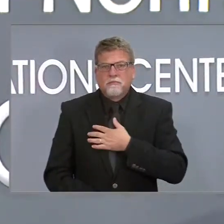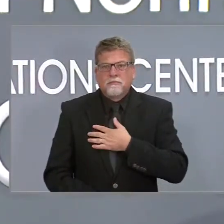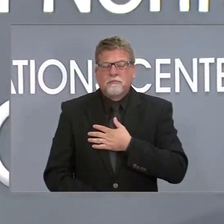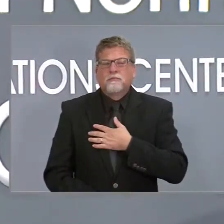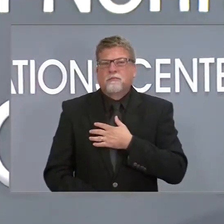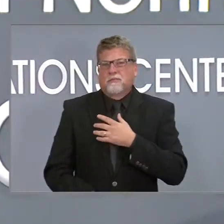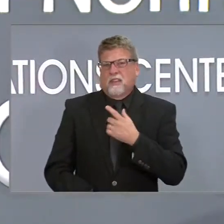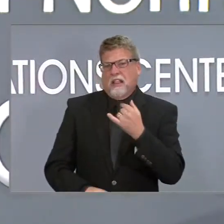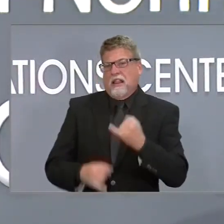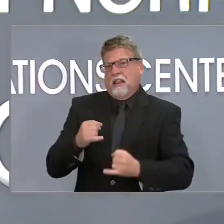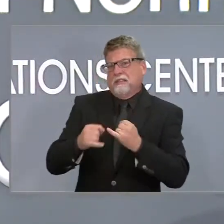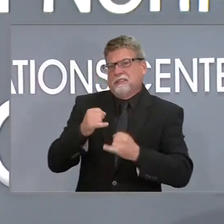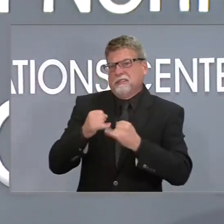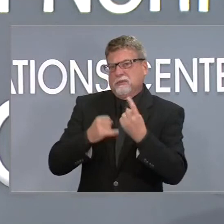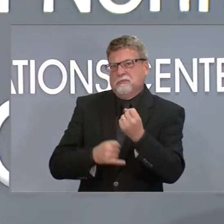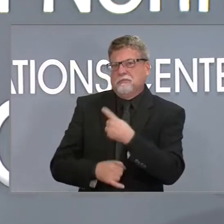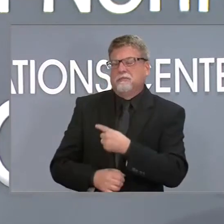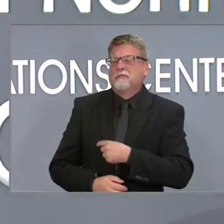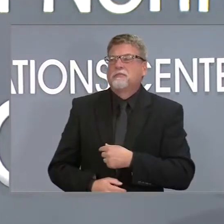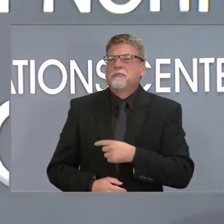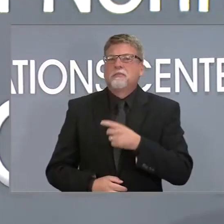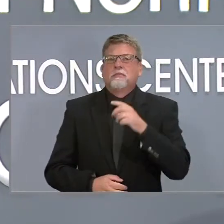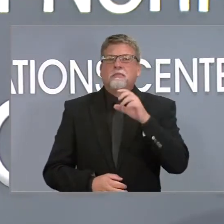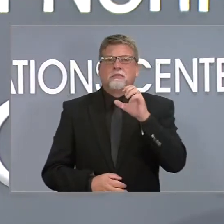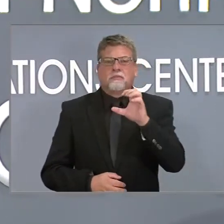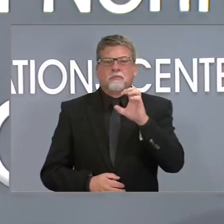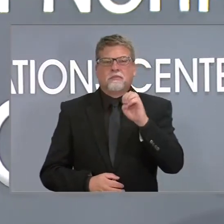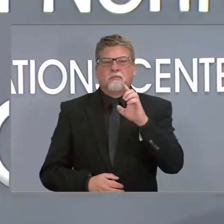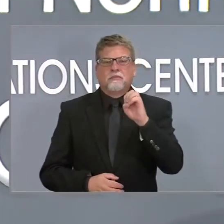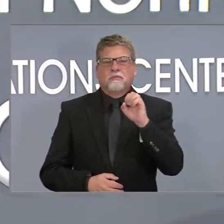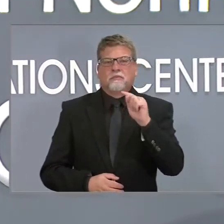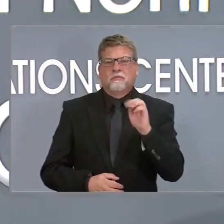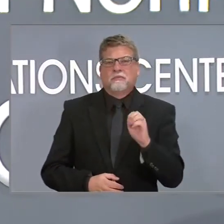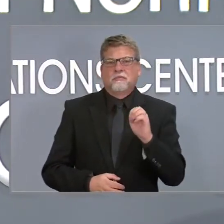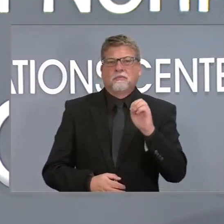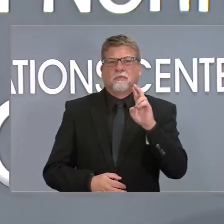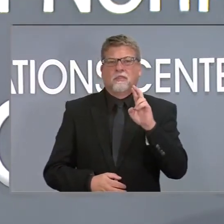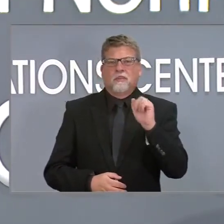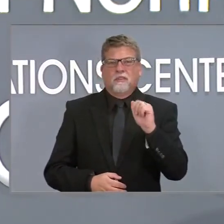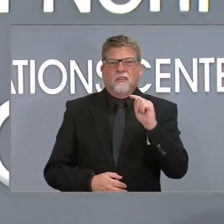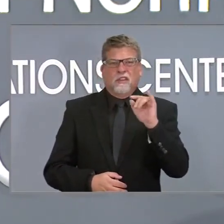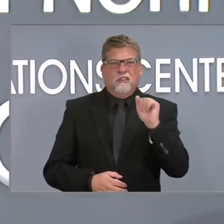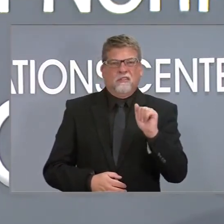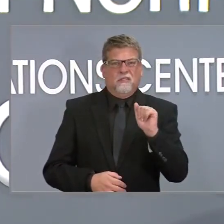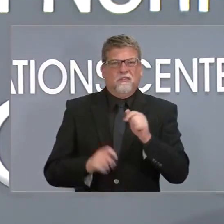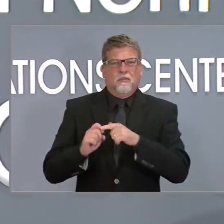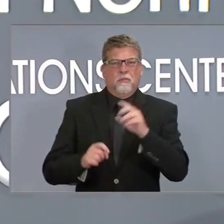Our final question that will conclude today's briefing is from Celeste Gracia with WUNC.